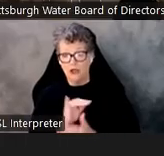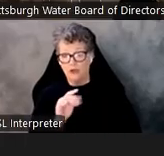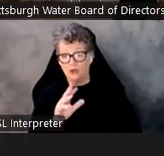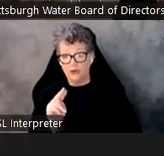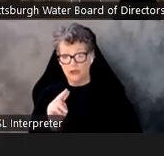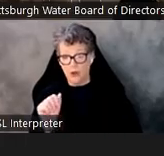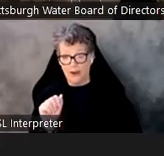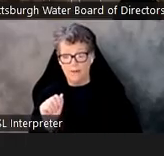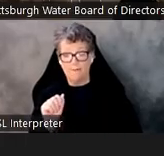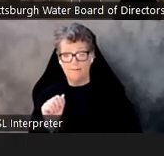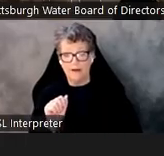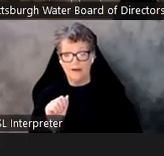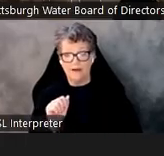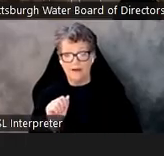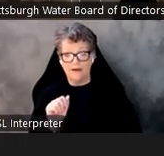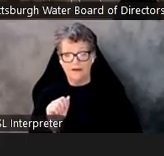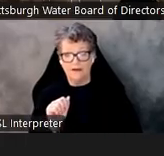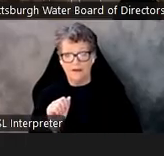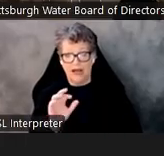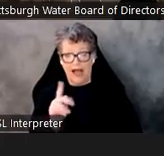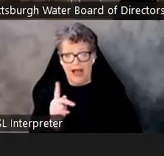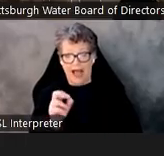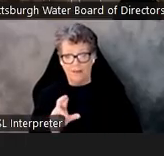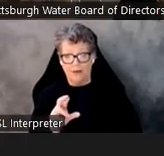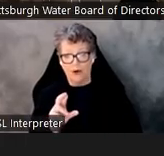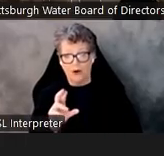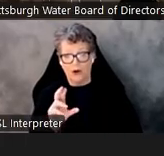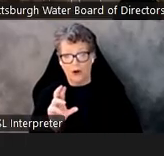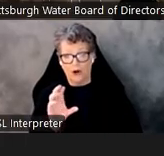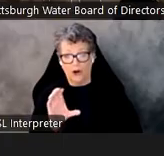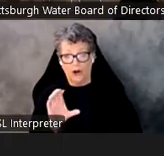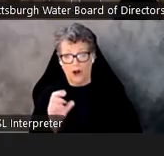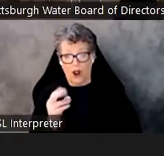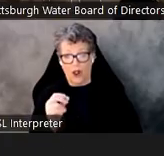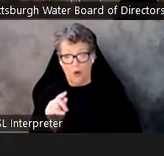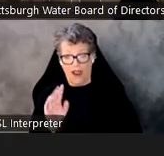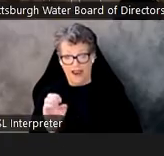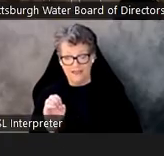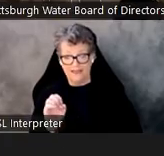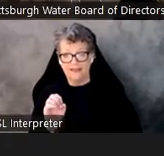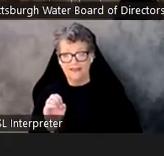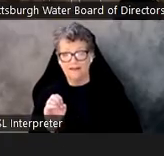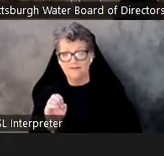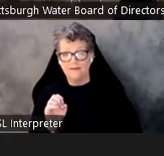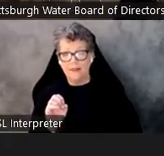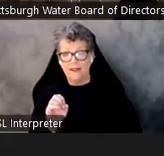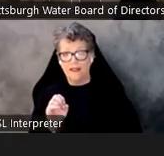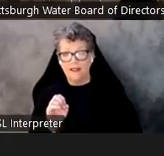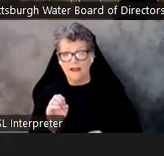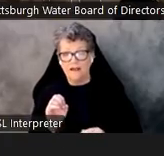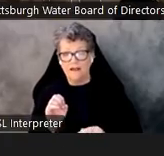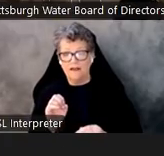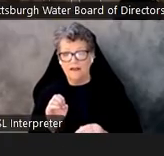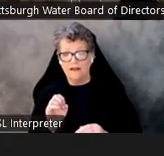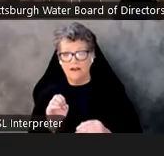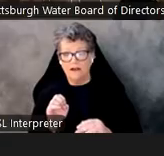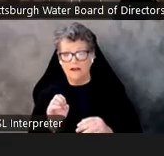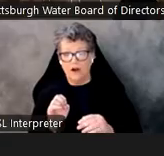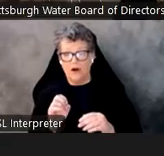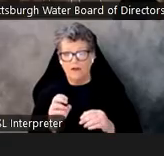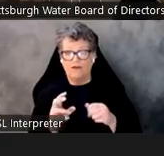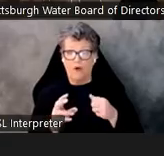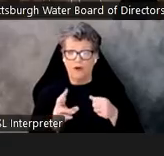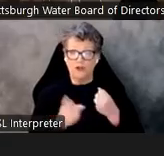hypochlorite storage and dosing building at the Landfer Reservoir to enhance disinfection and monitoring before the water enters